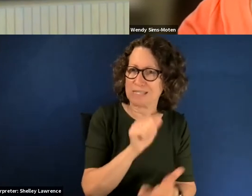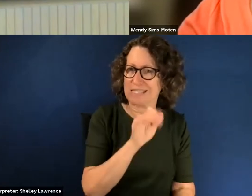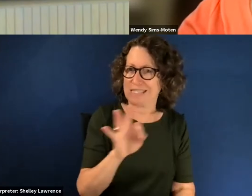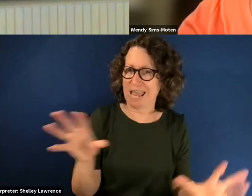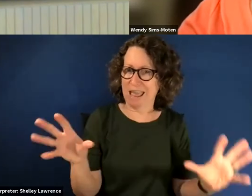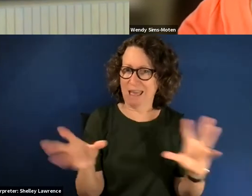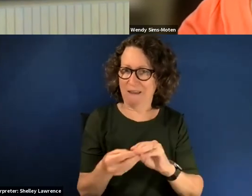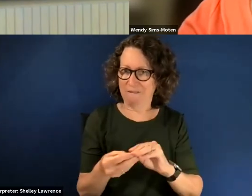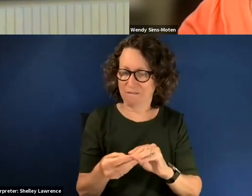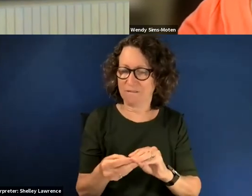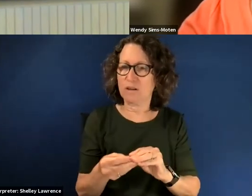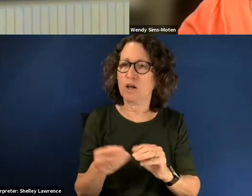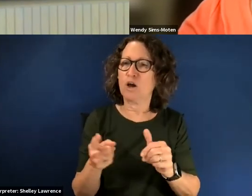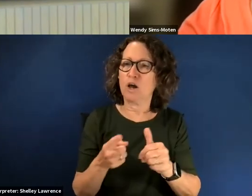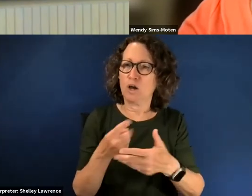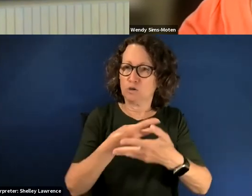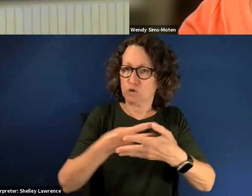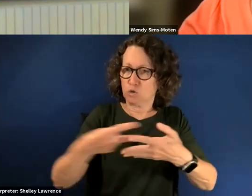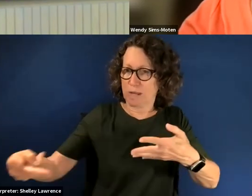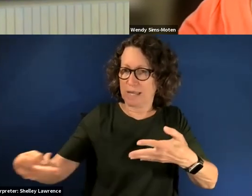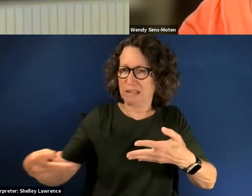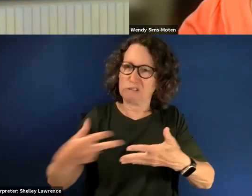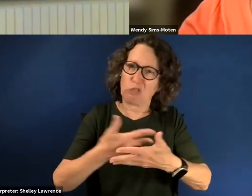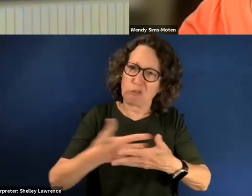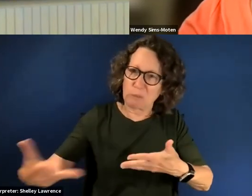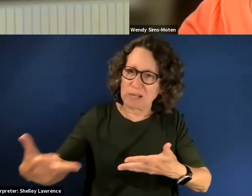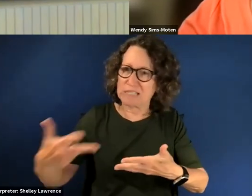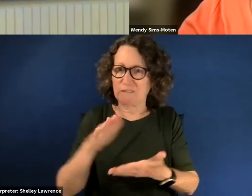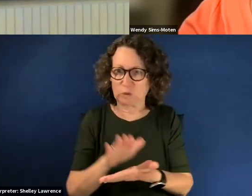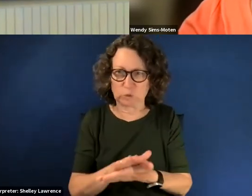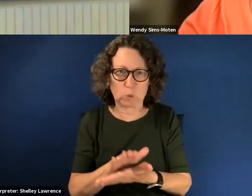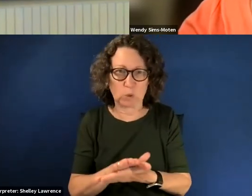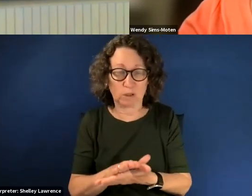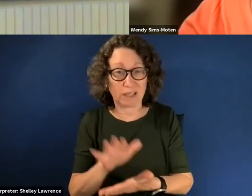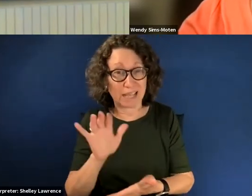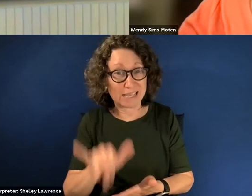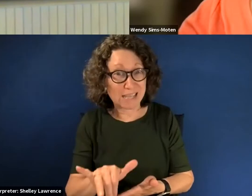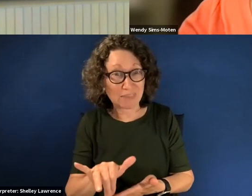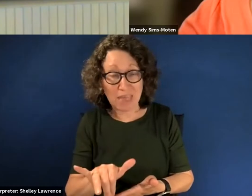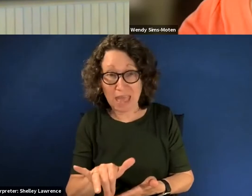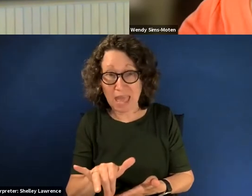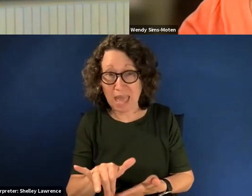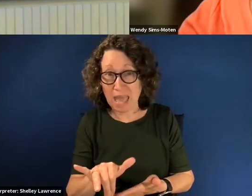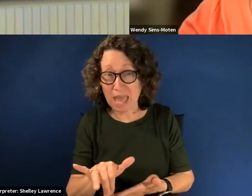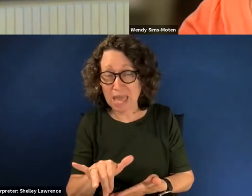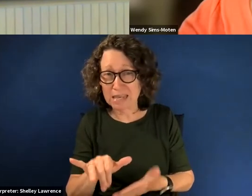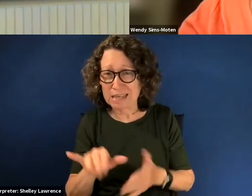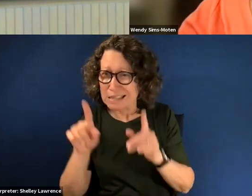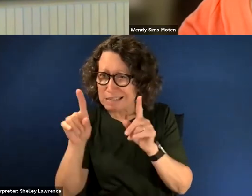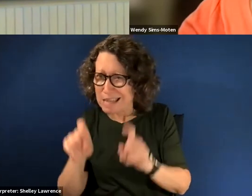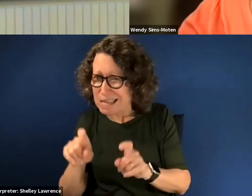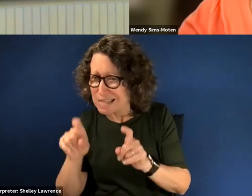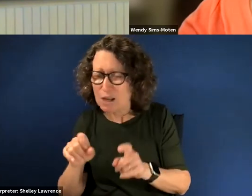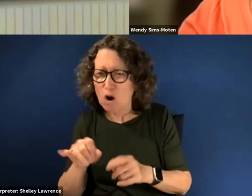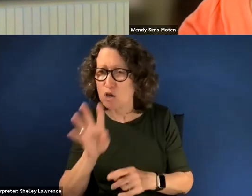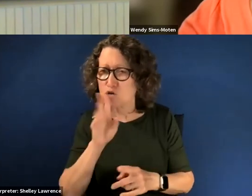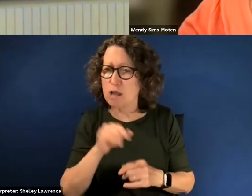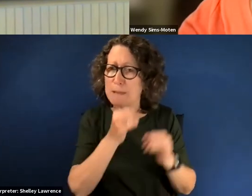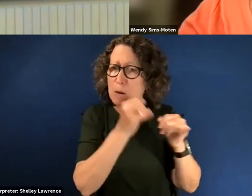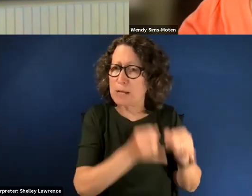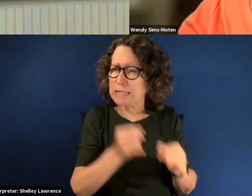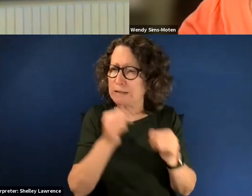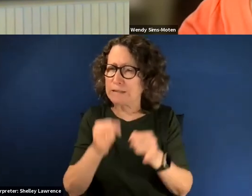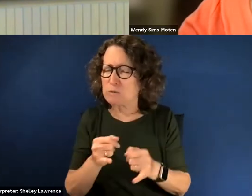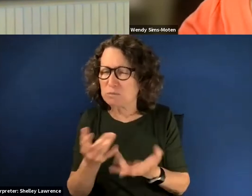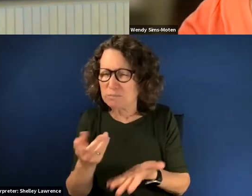first 2 weeks of school or 3 weeks of school. Is that a pooled testing, or are you talking about individual